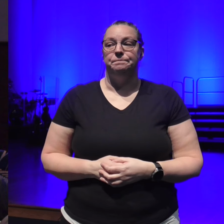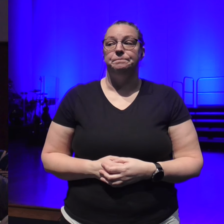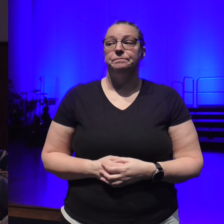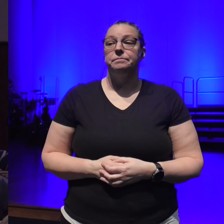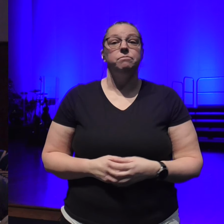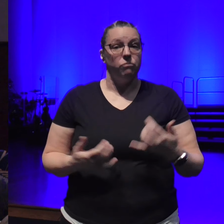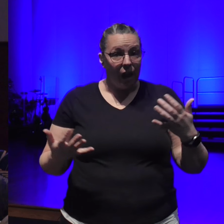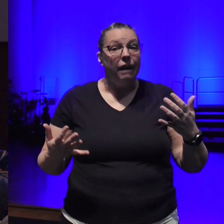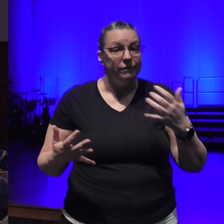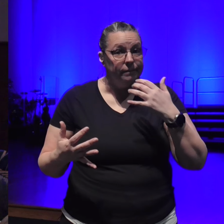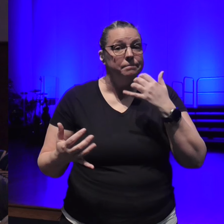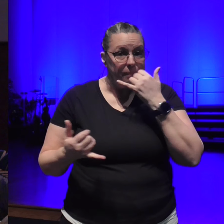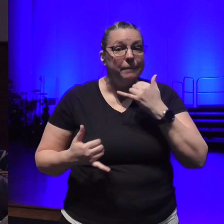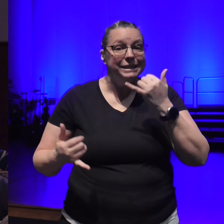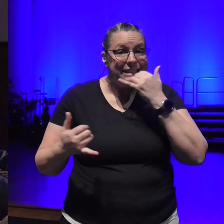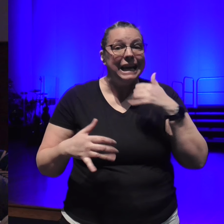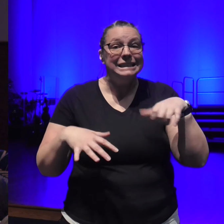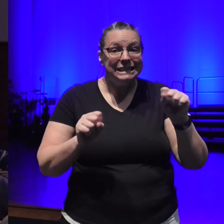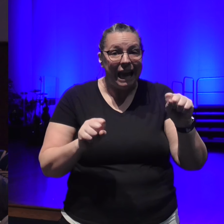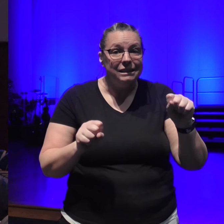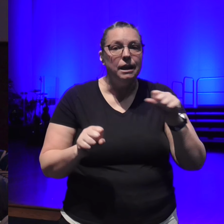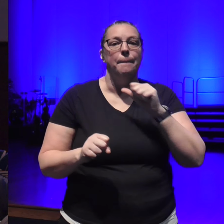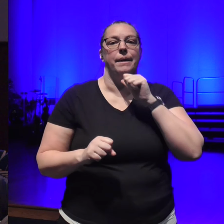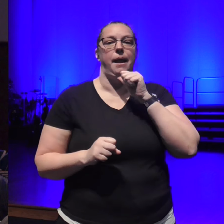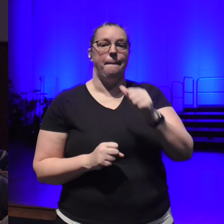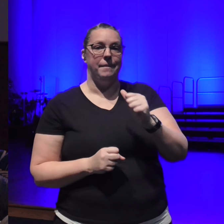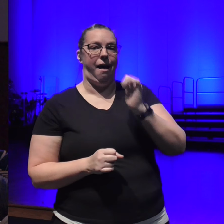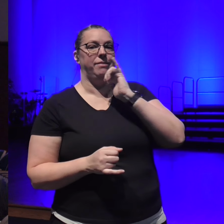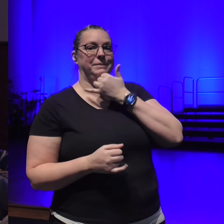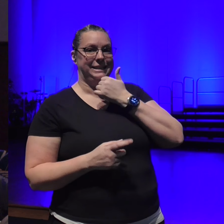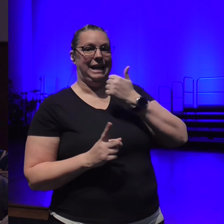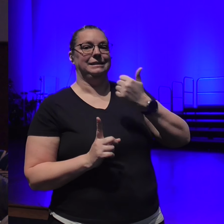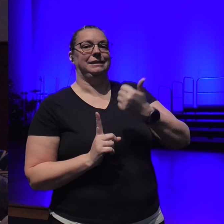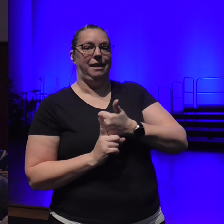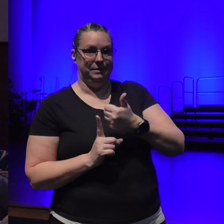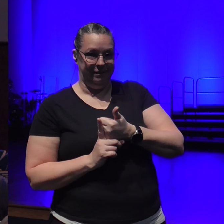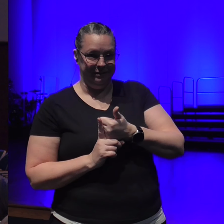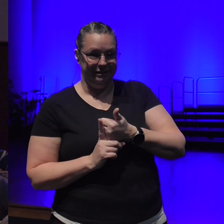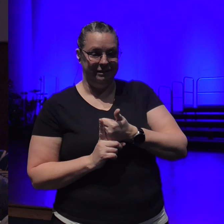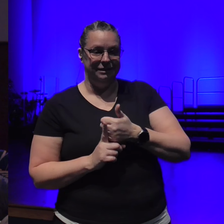I have made mistakes, but I am not my mistakes.